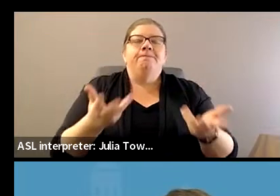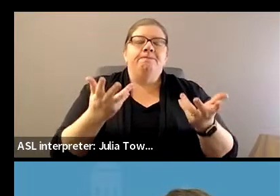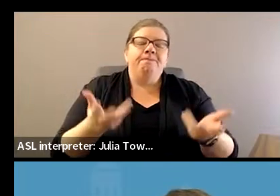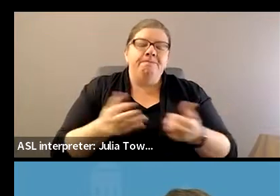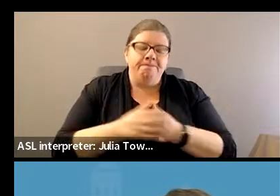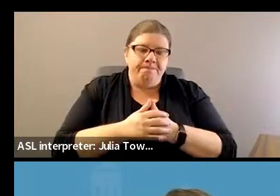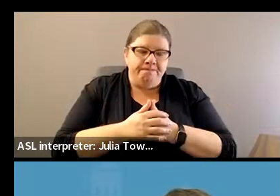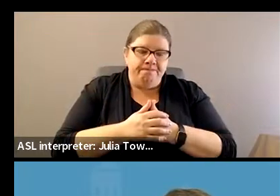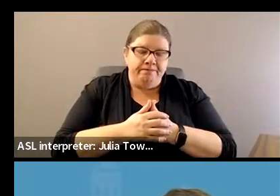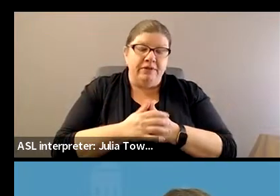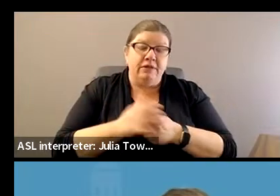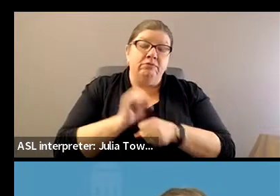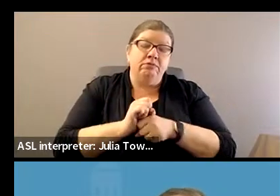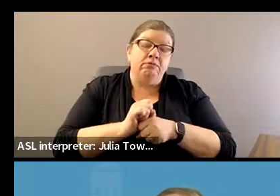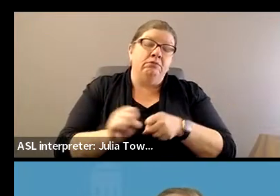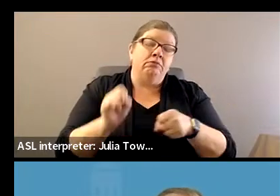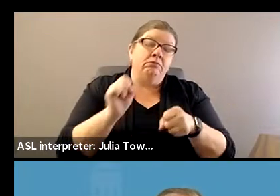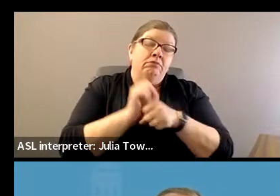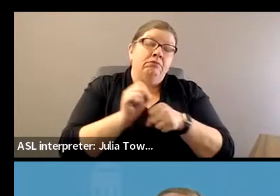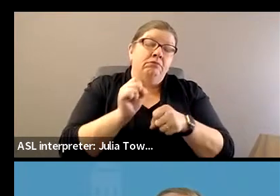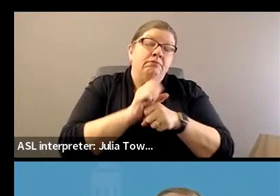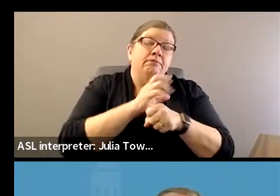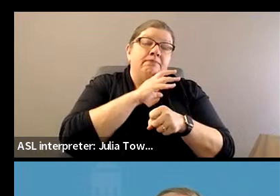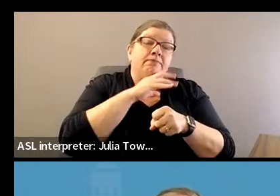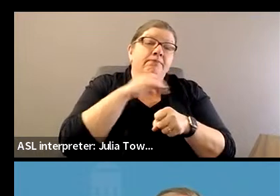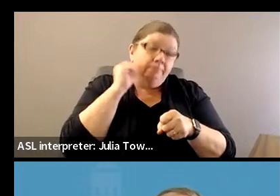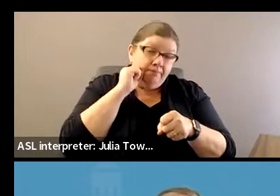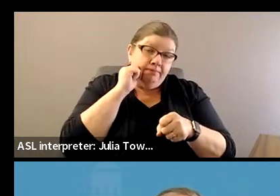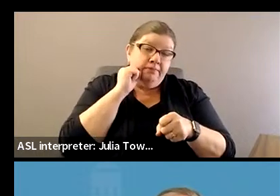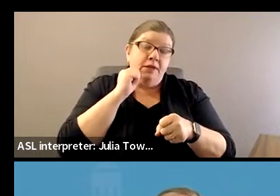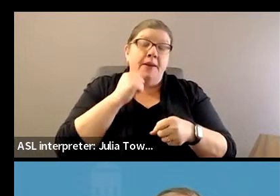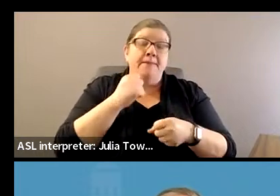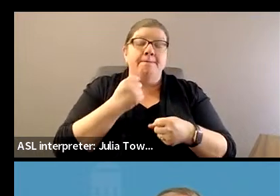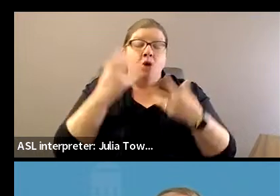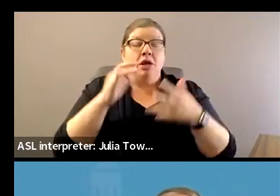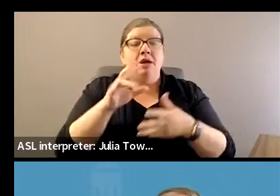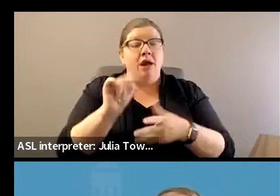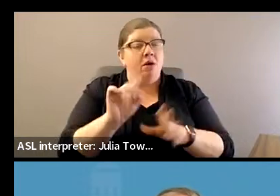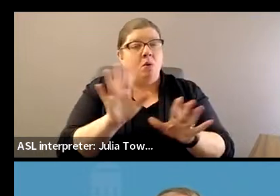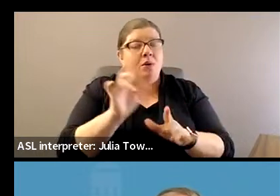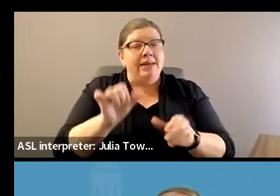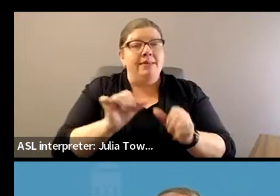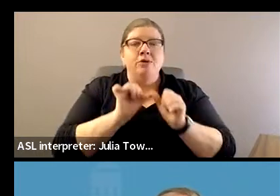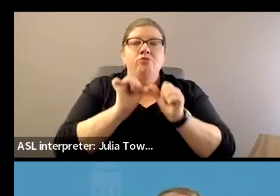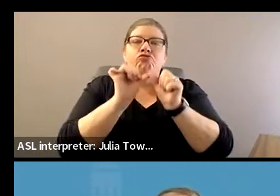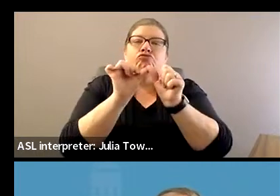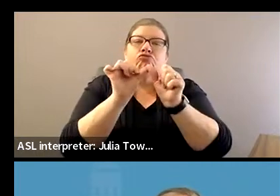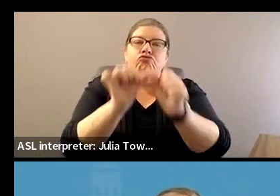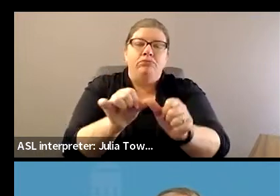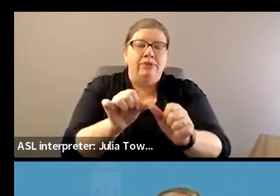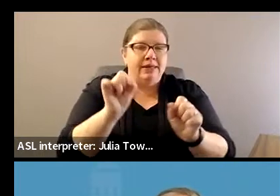it's draining work, and it's also work that causes a lot of burnout. We need these folks with us in the long haul.